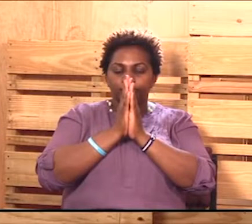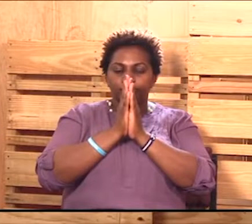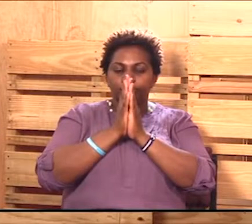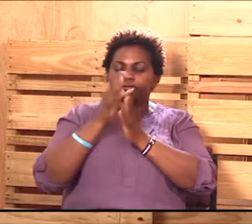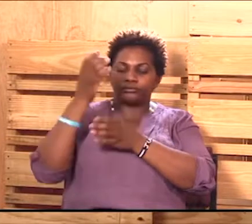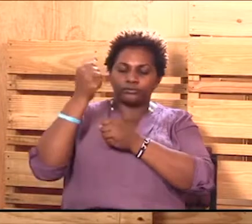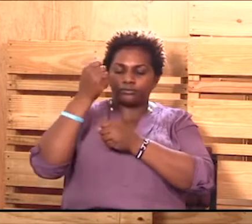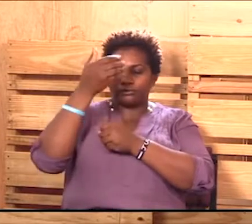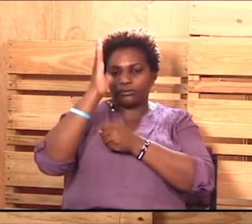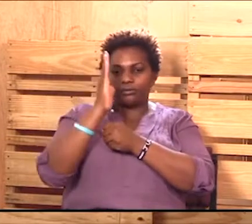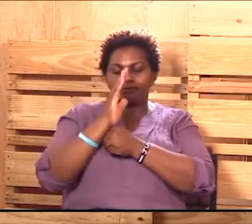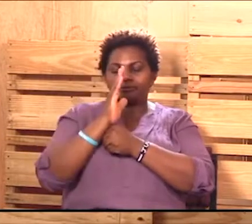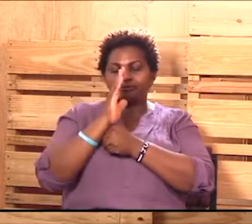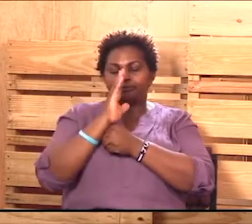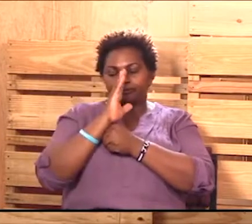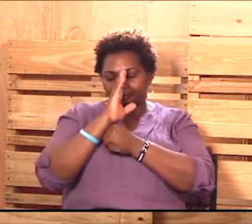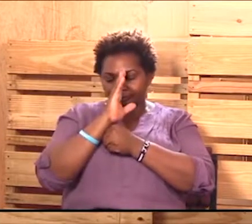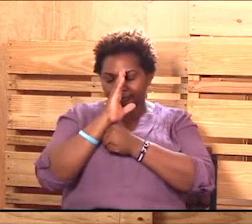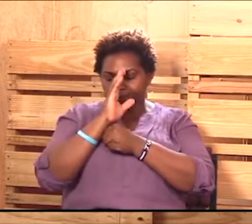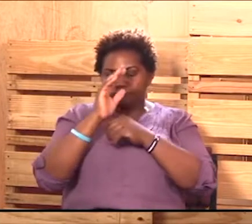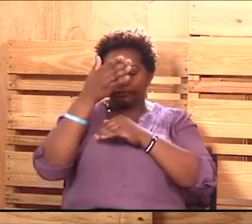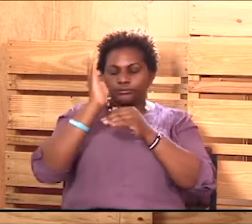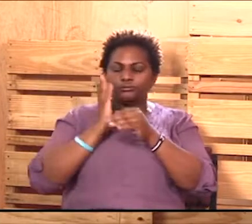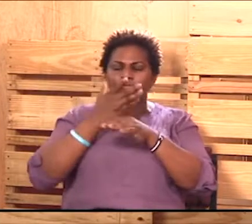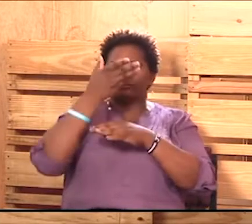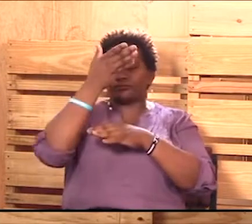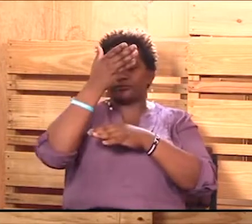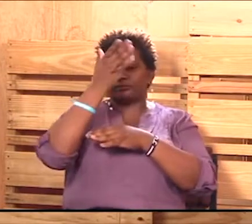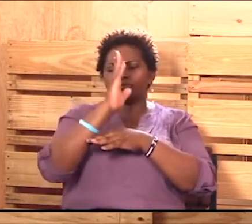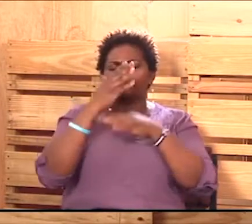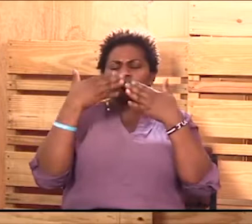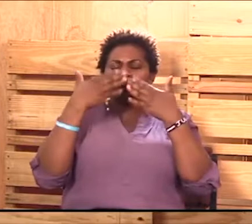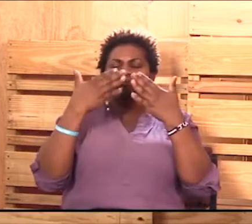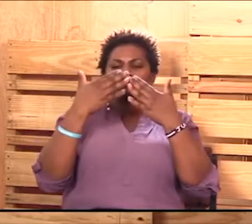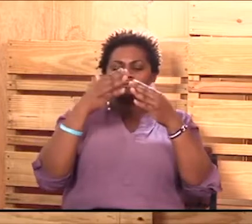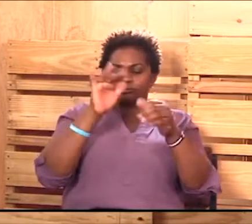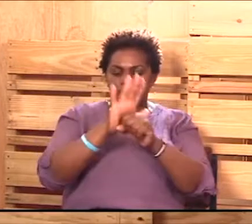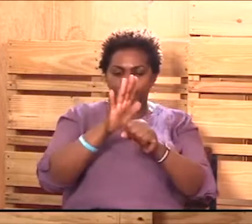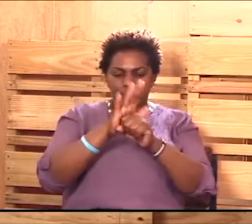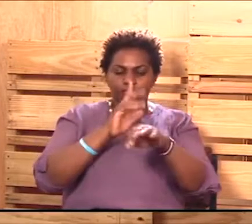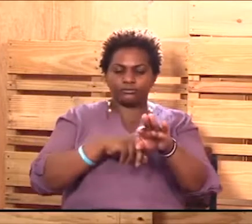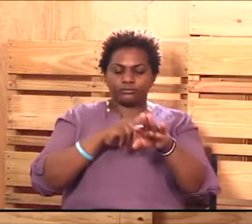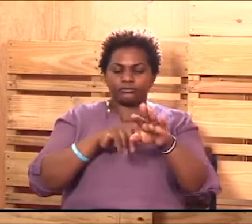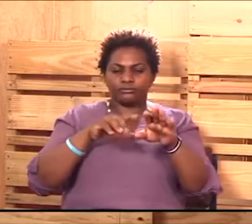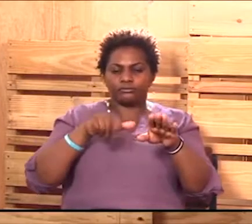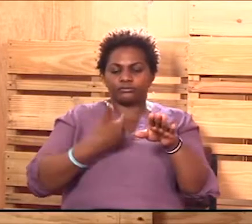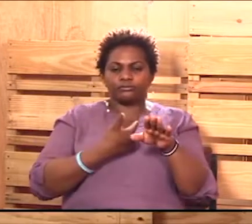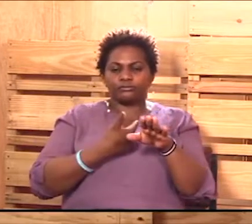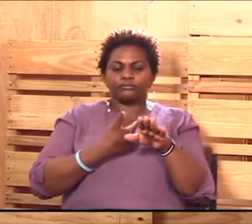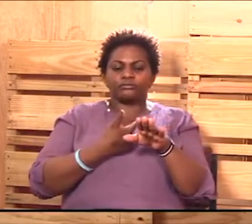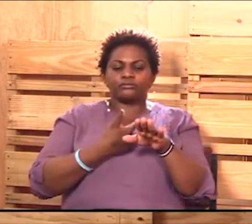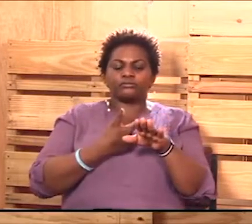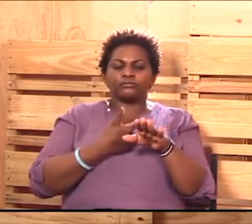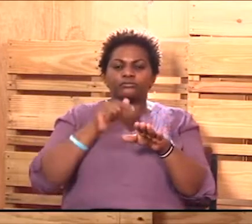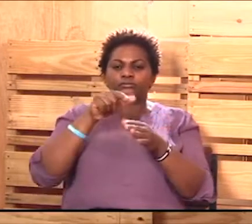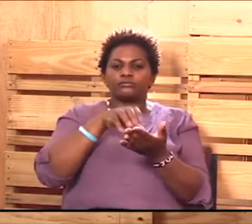God to fulfill that. Our dear God, we thank you that many times we find ourselves at